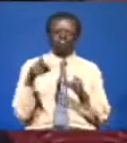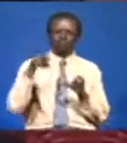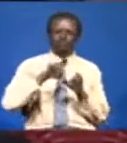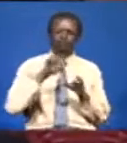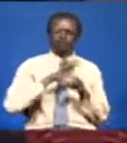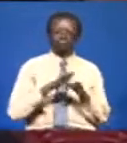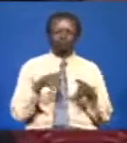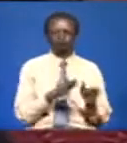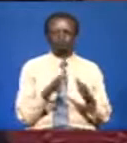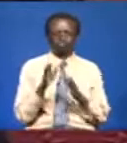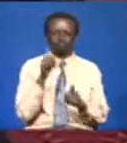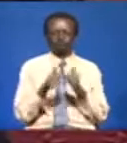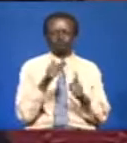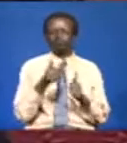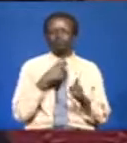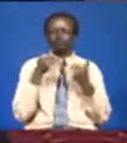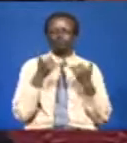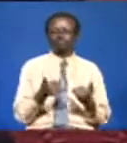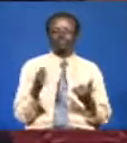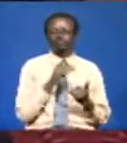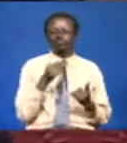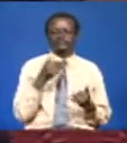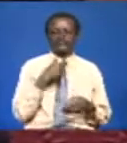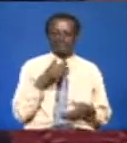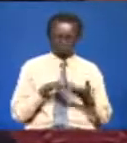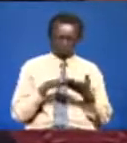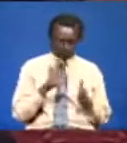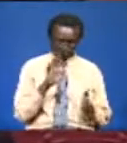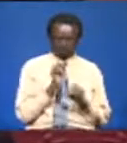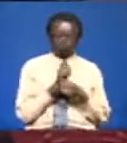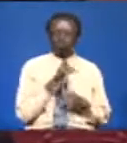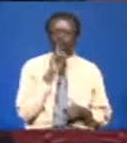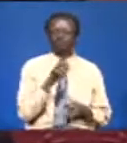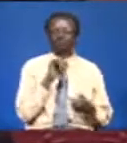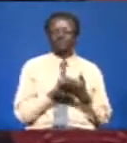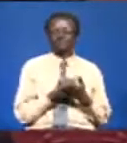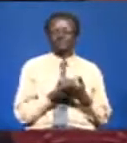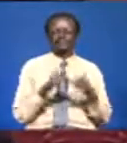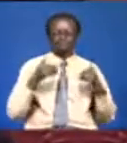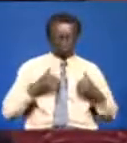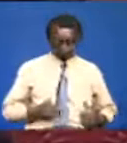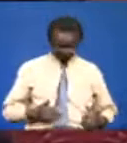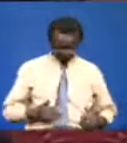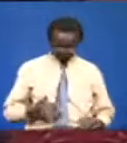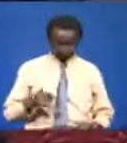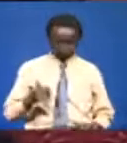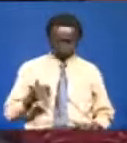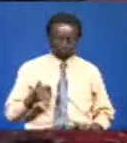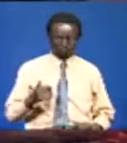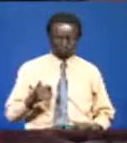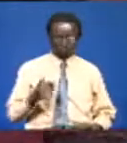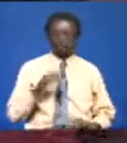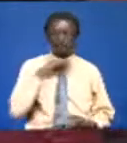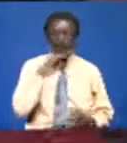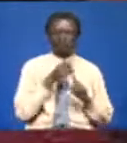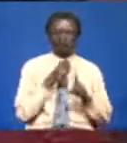put more to make sure that nobody dies from hunger. Mr. Speaker, we also